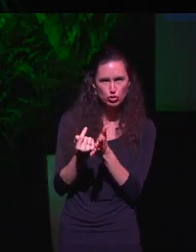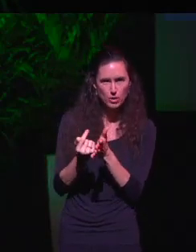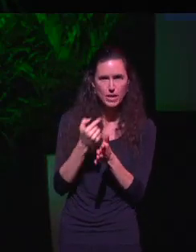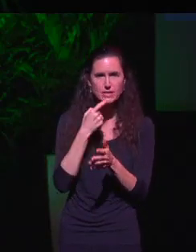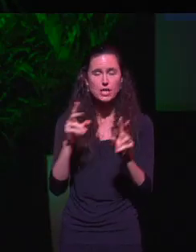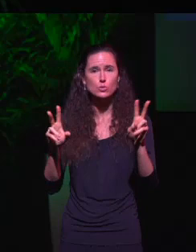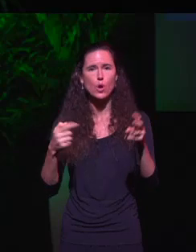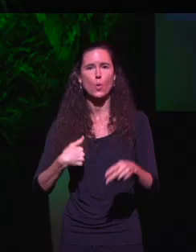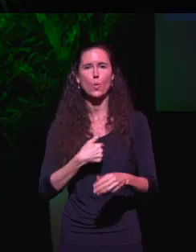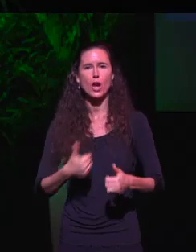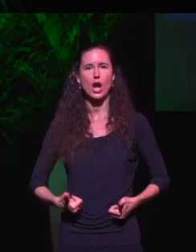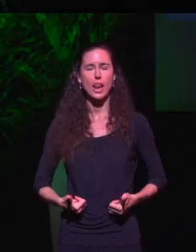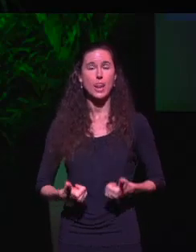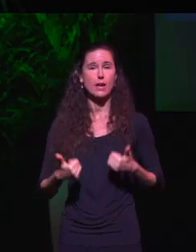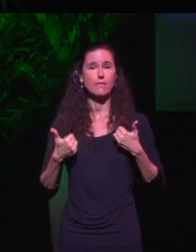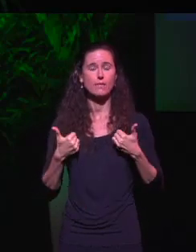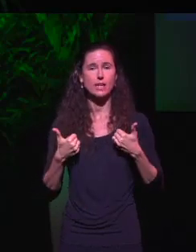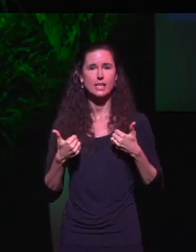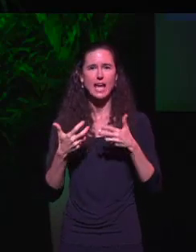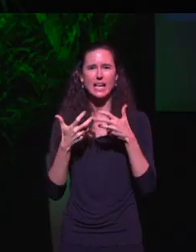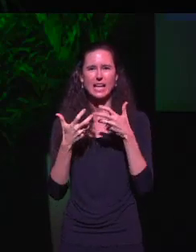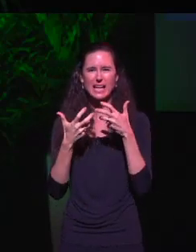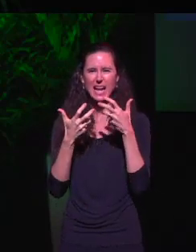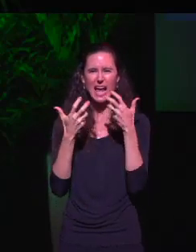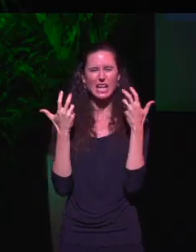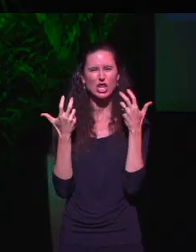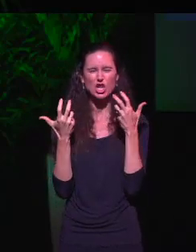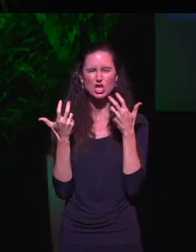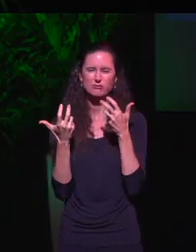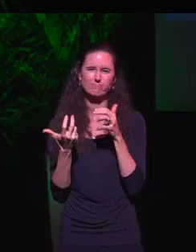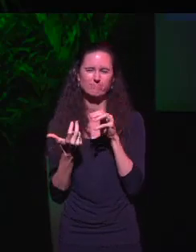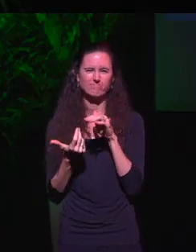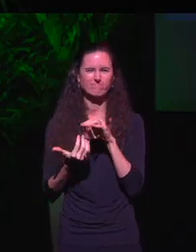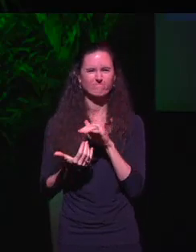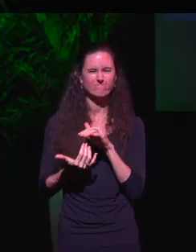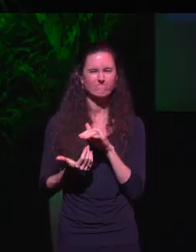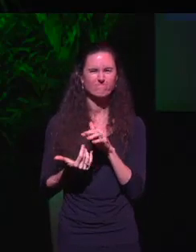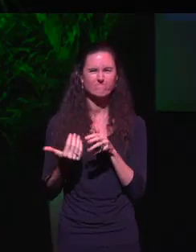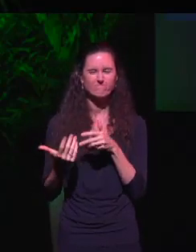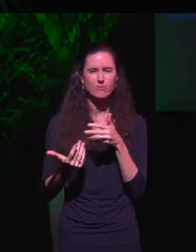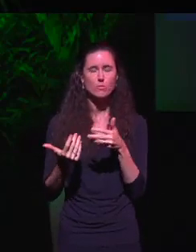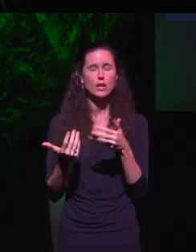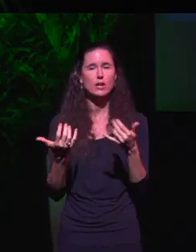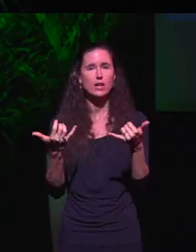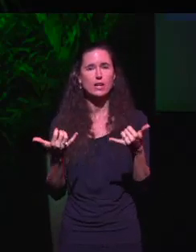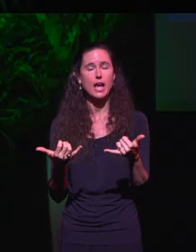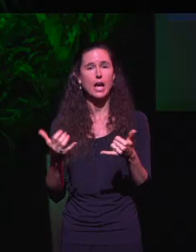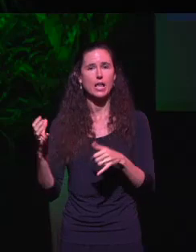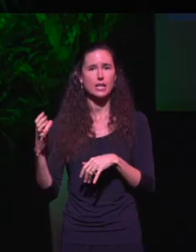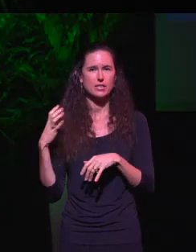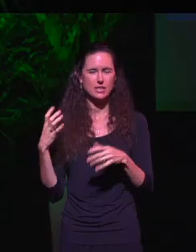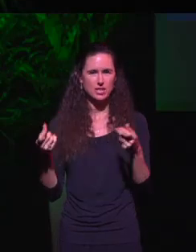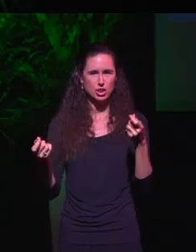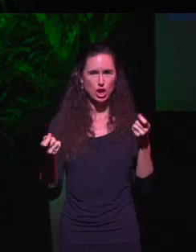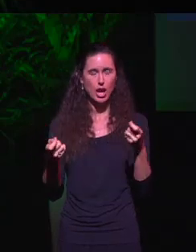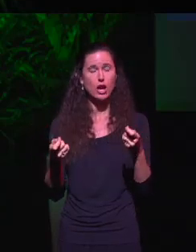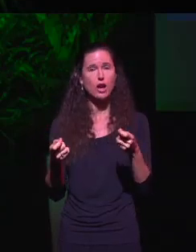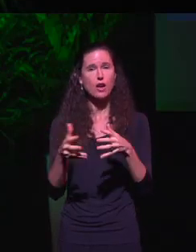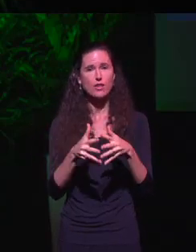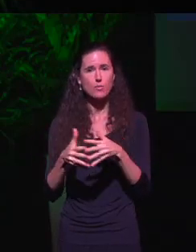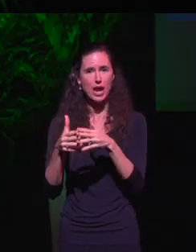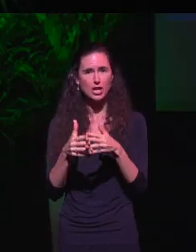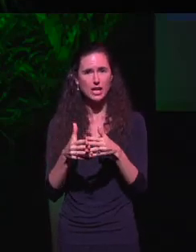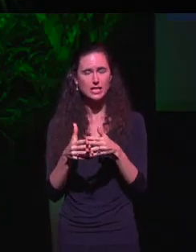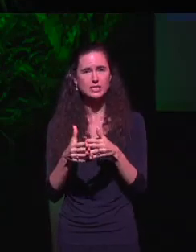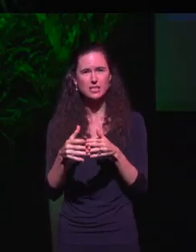"We are living, in effect, in an anger incubator." The chair of the American Psychiatric Association's Committee on